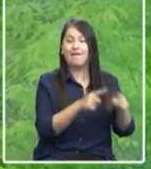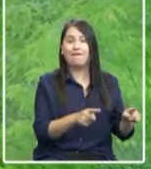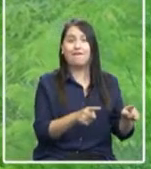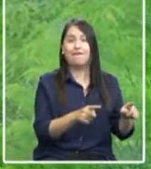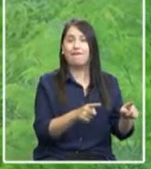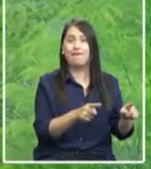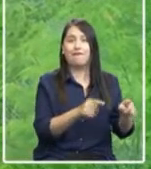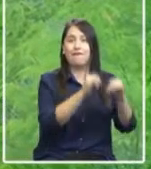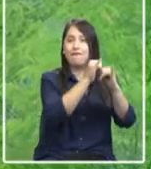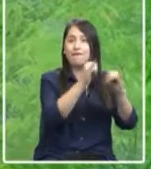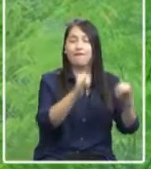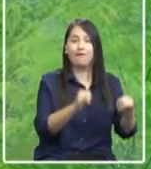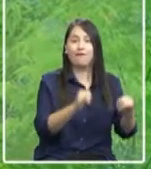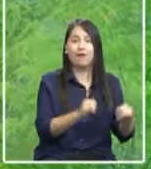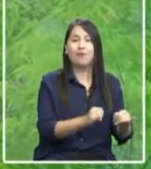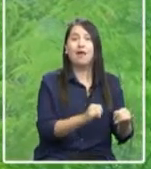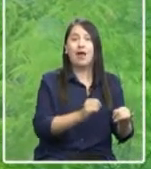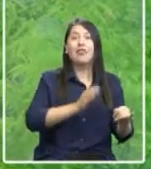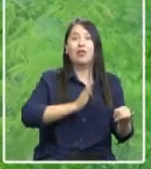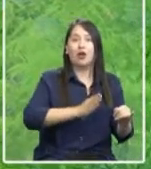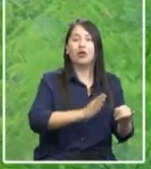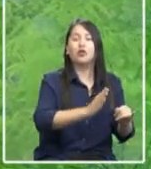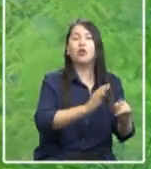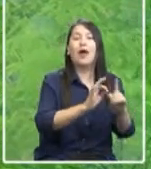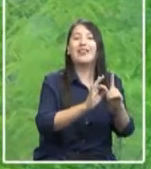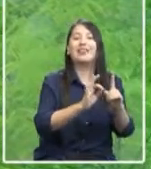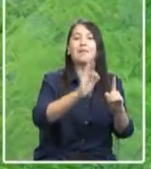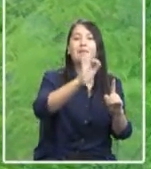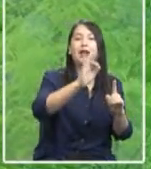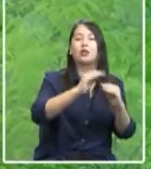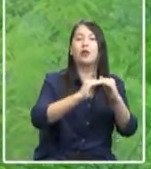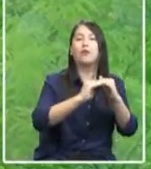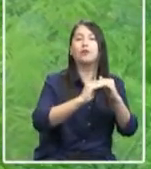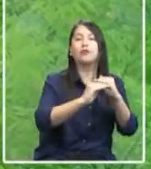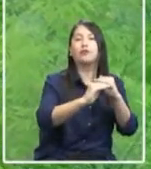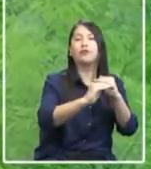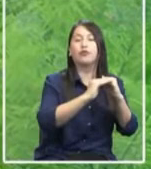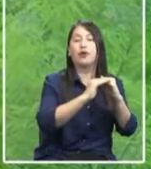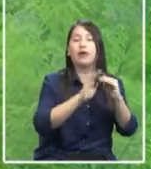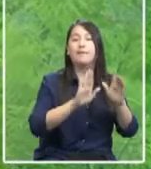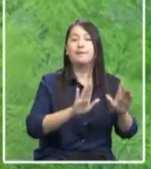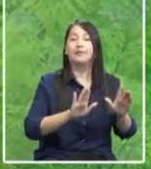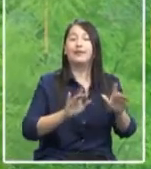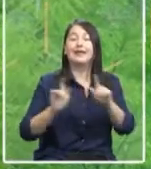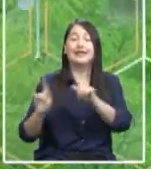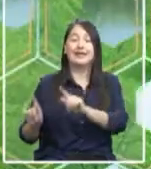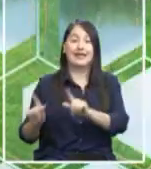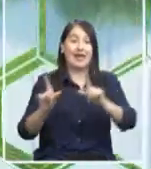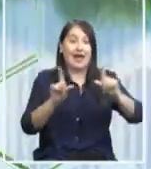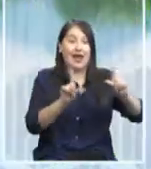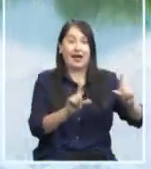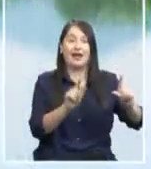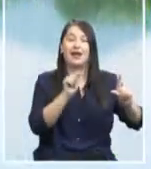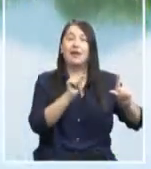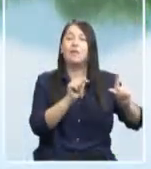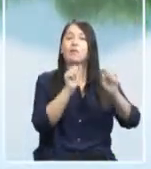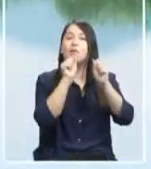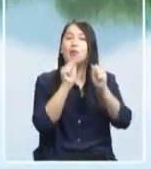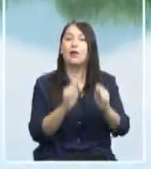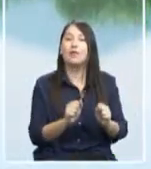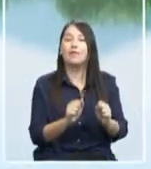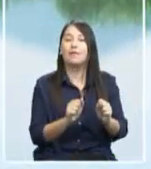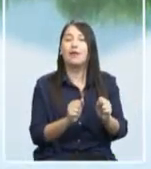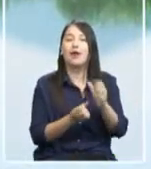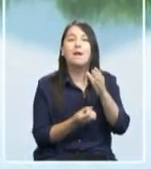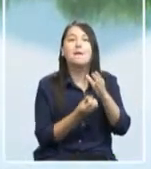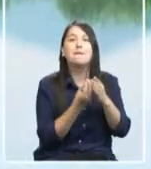side, you see a nuclear power plant off the coast of Wales, as it happens. So which is the baseline? Which